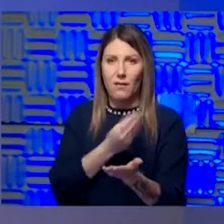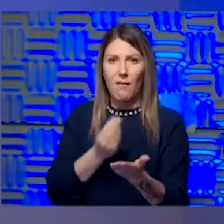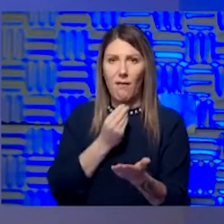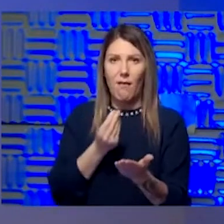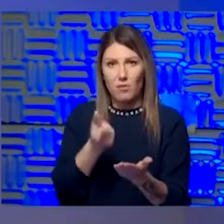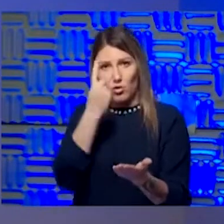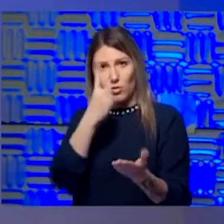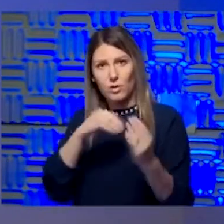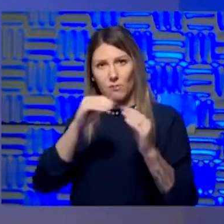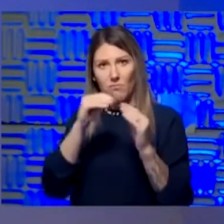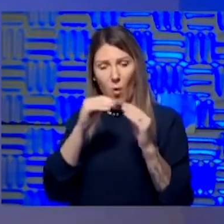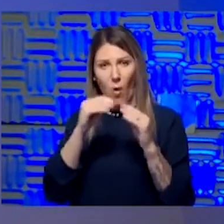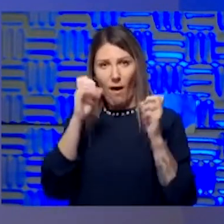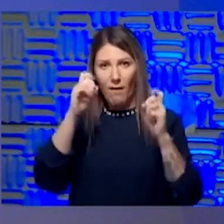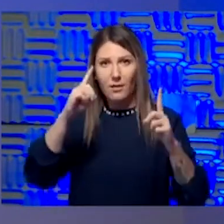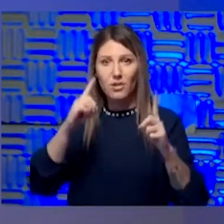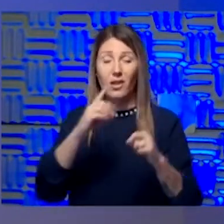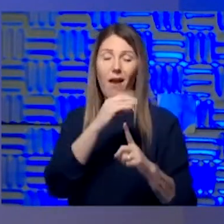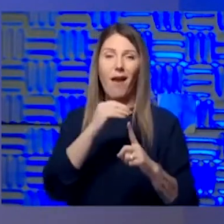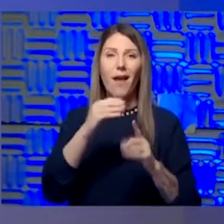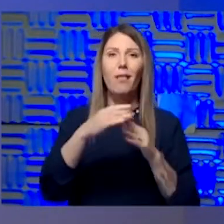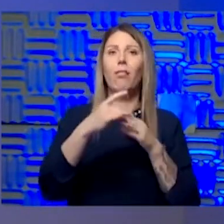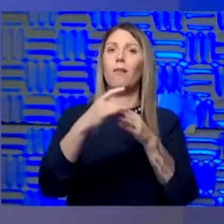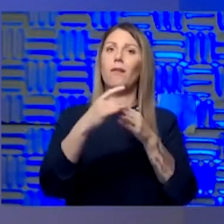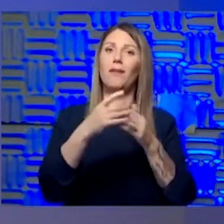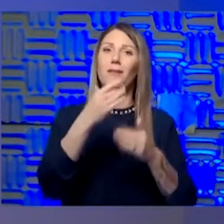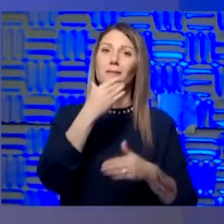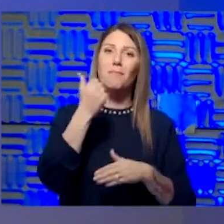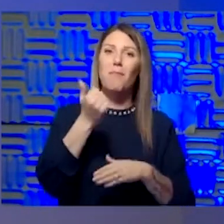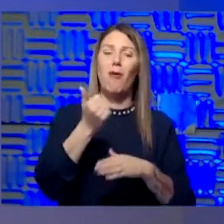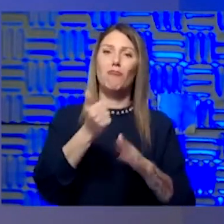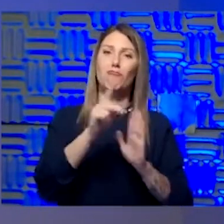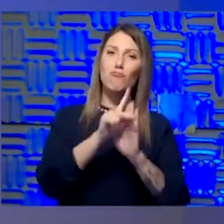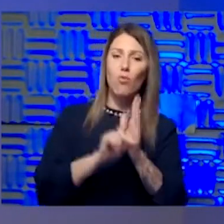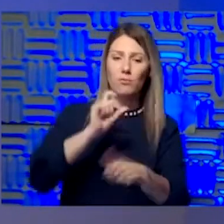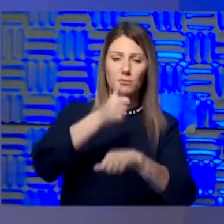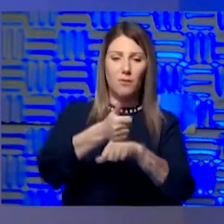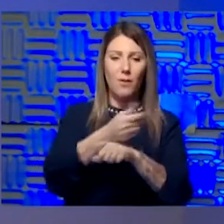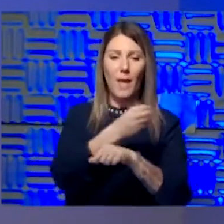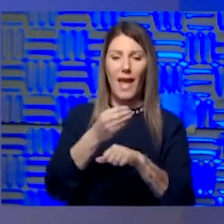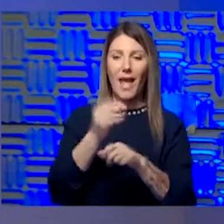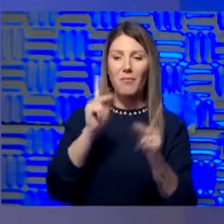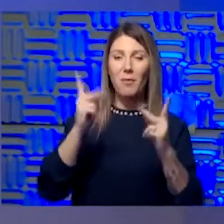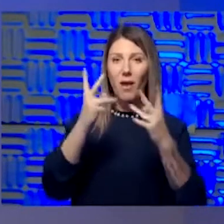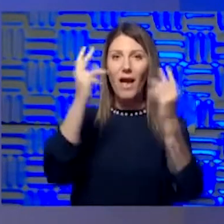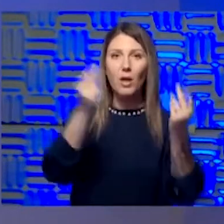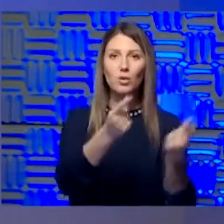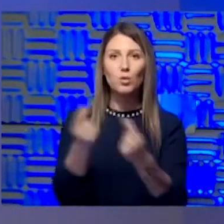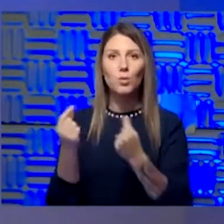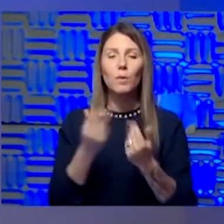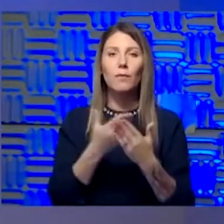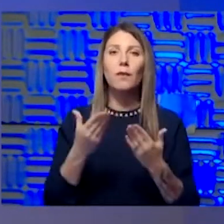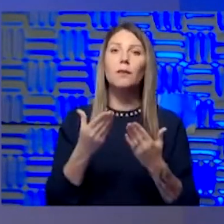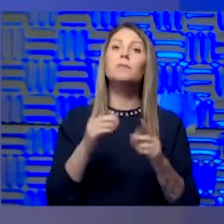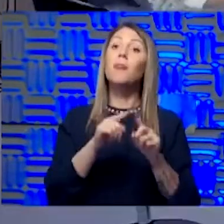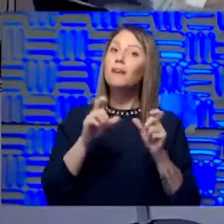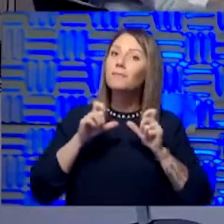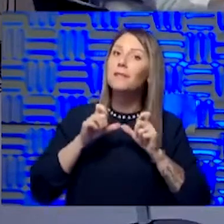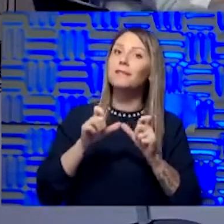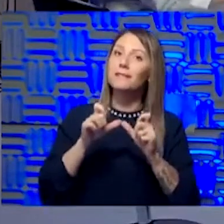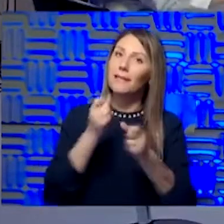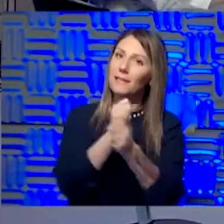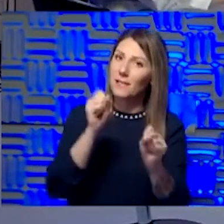lead to better protocols and procedures and getting people back out and doing things, but still keeping people safe, obviously.